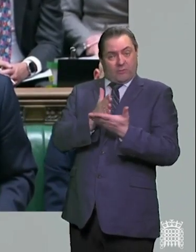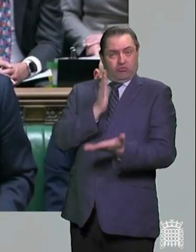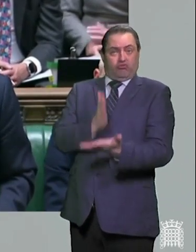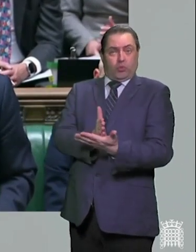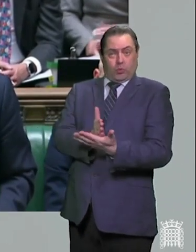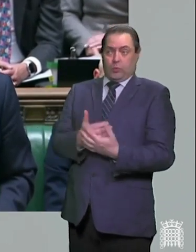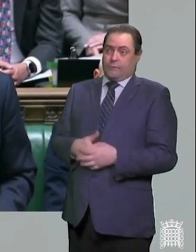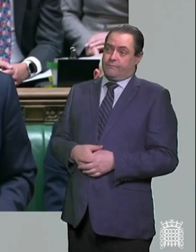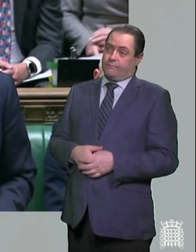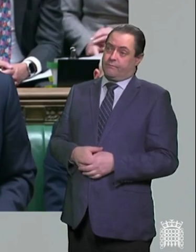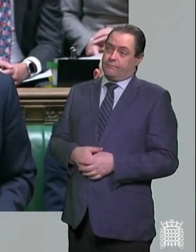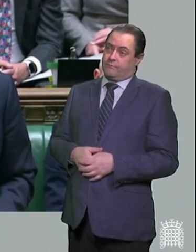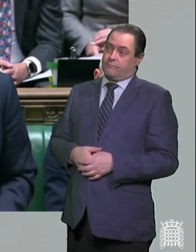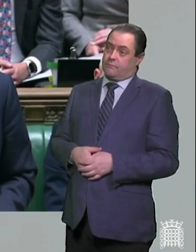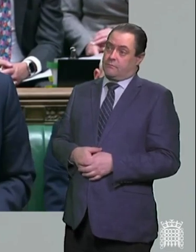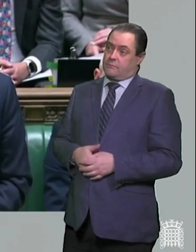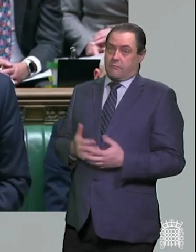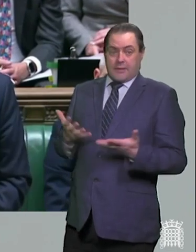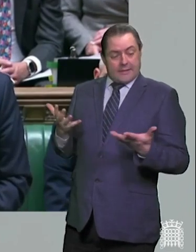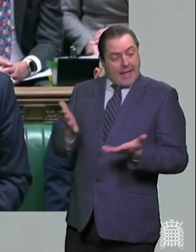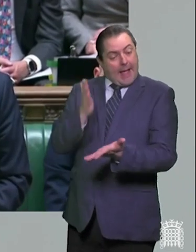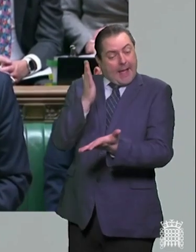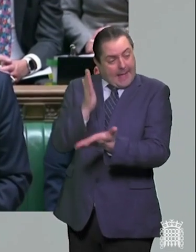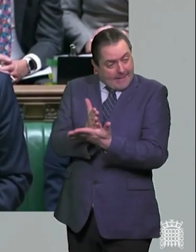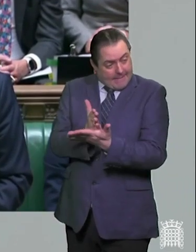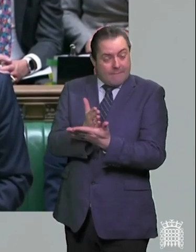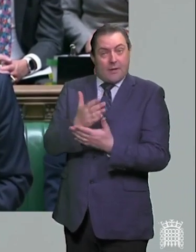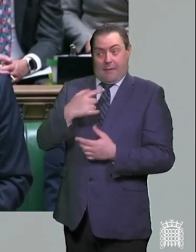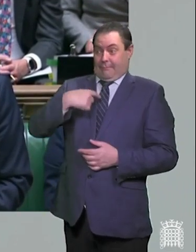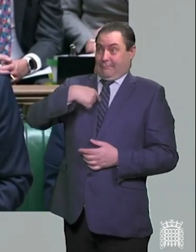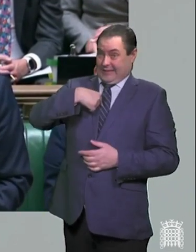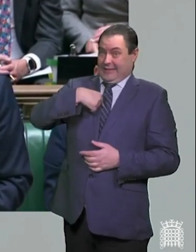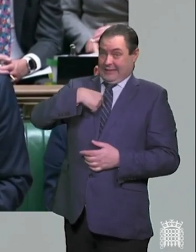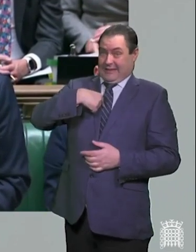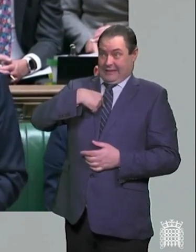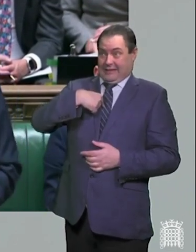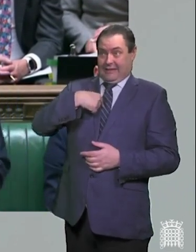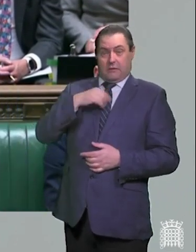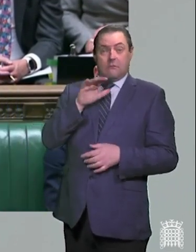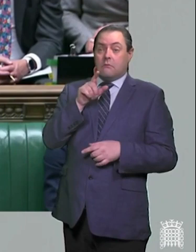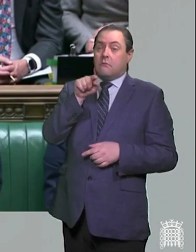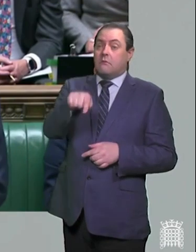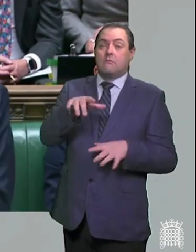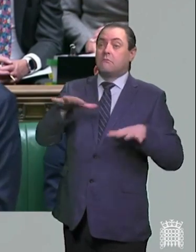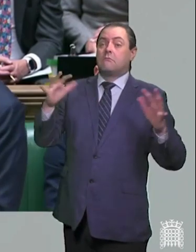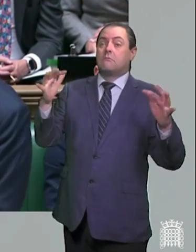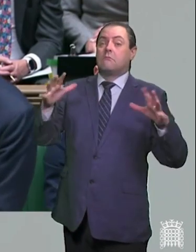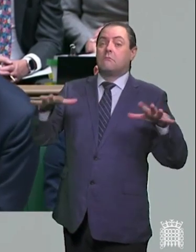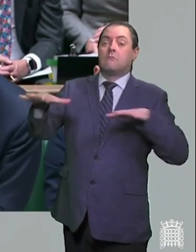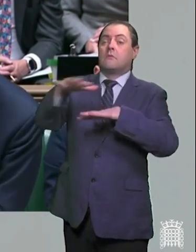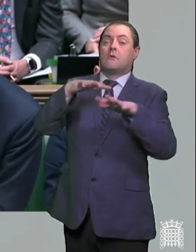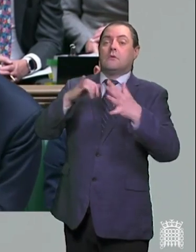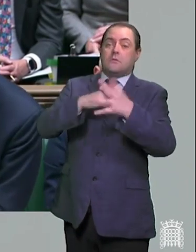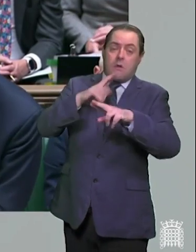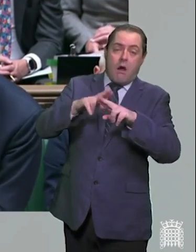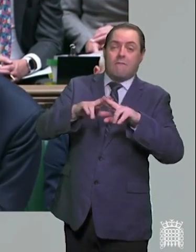true. It was certainly the case when I was present at gatherings to wish staff